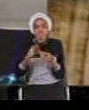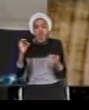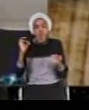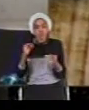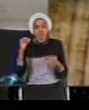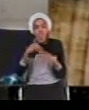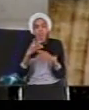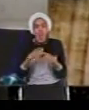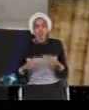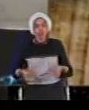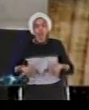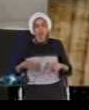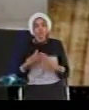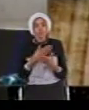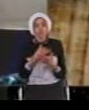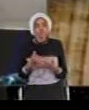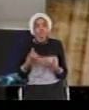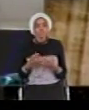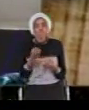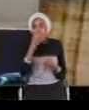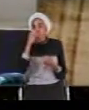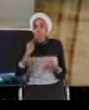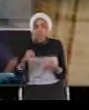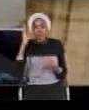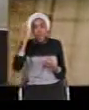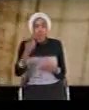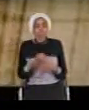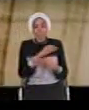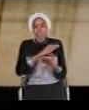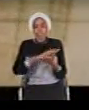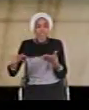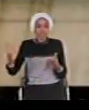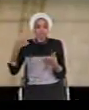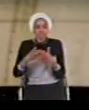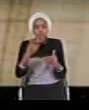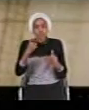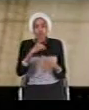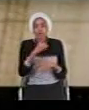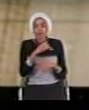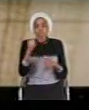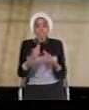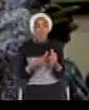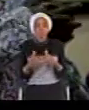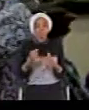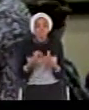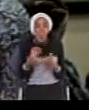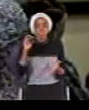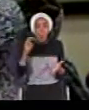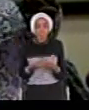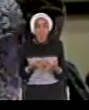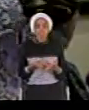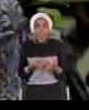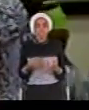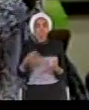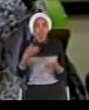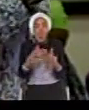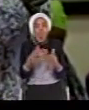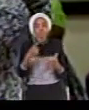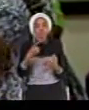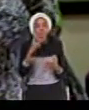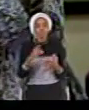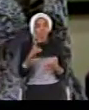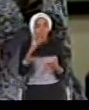and evil will clear before you, and everything that stands against you, you